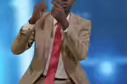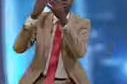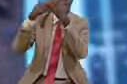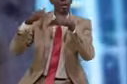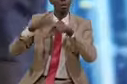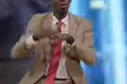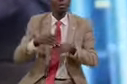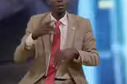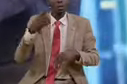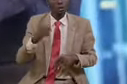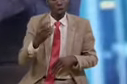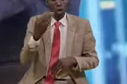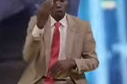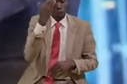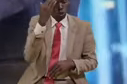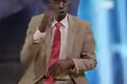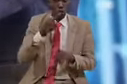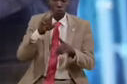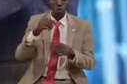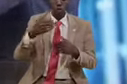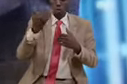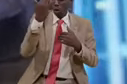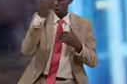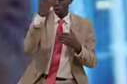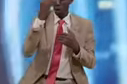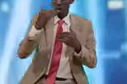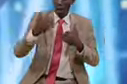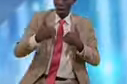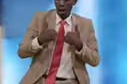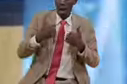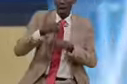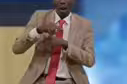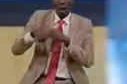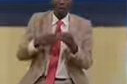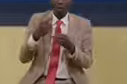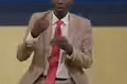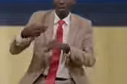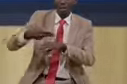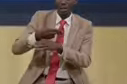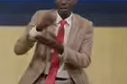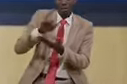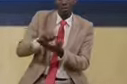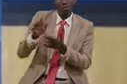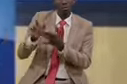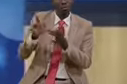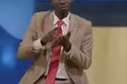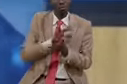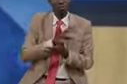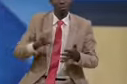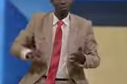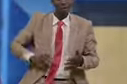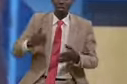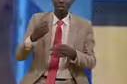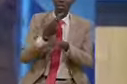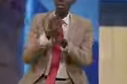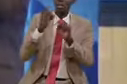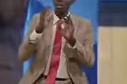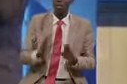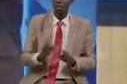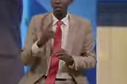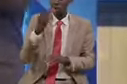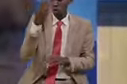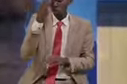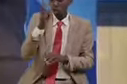have about the Lamb, about the Redeemer, about how you'll be reconciled